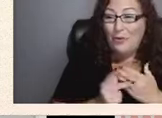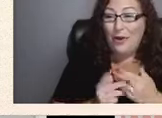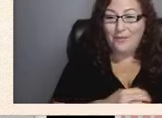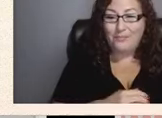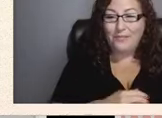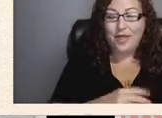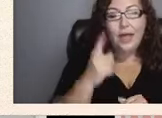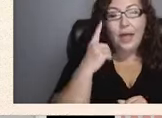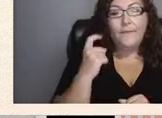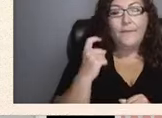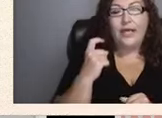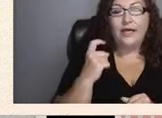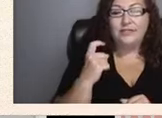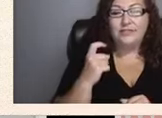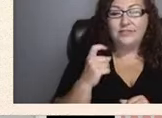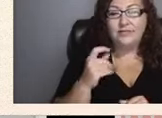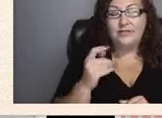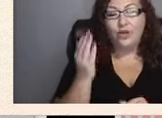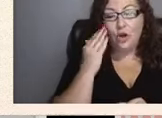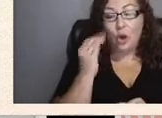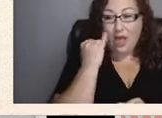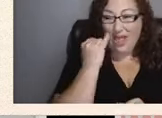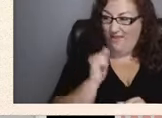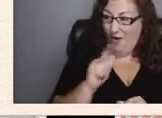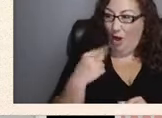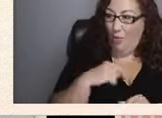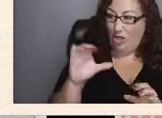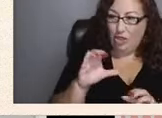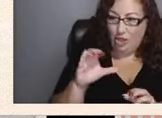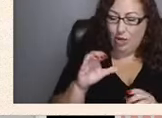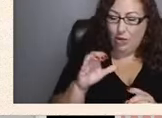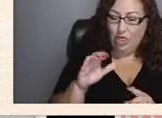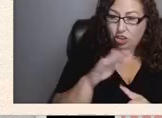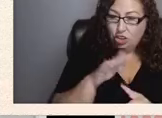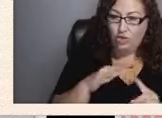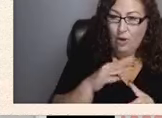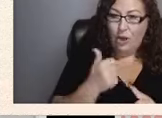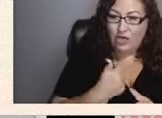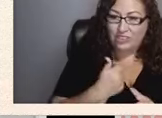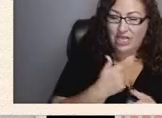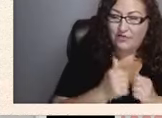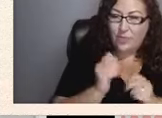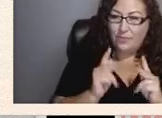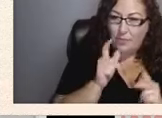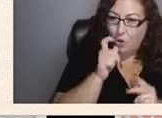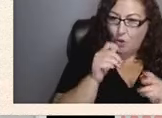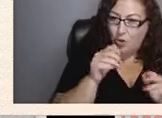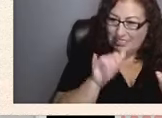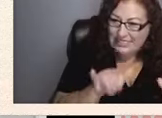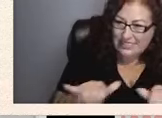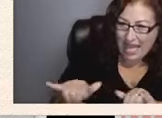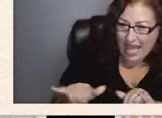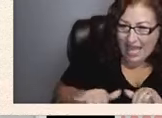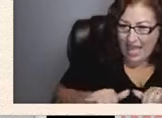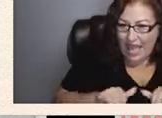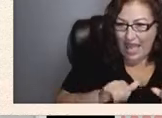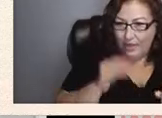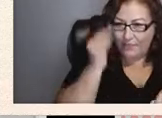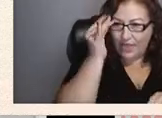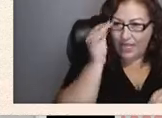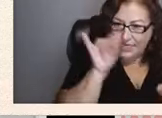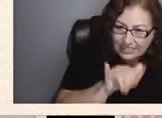Because if all we do is surround ourselves with people who have the same thinking and same opinions as us, we